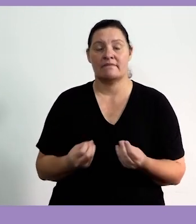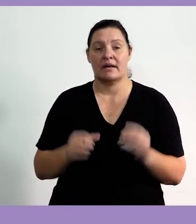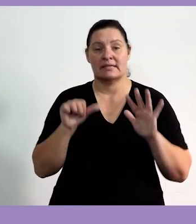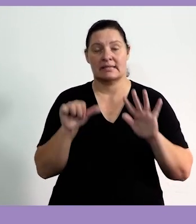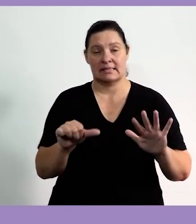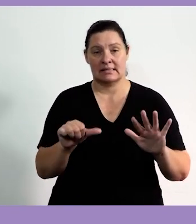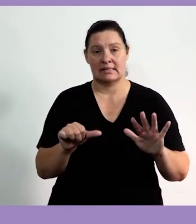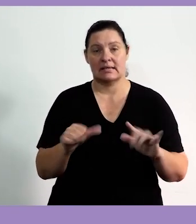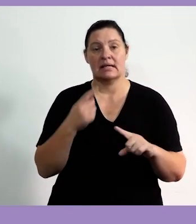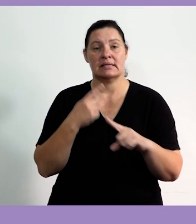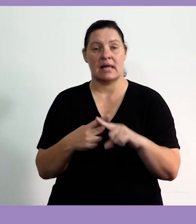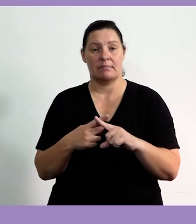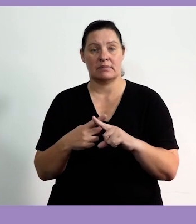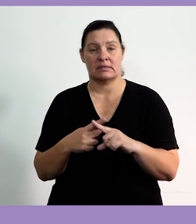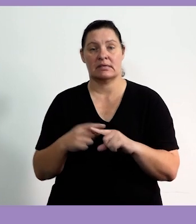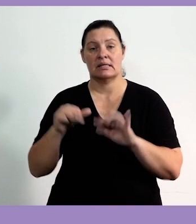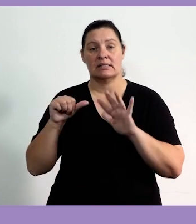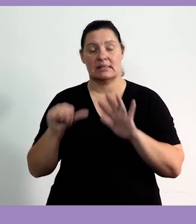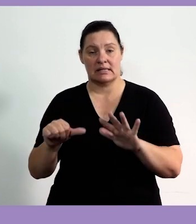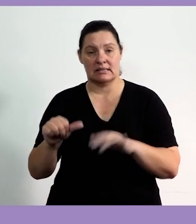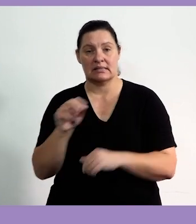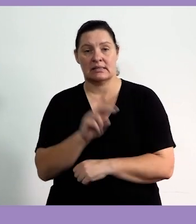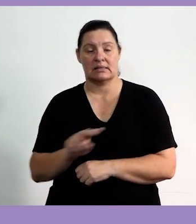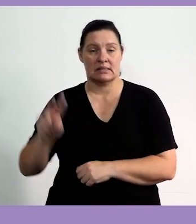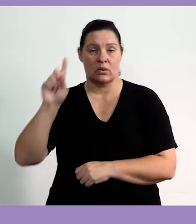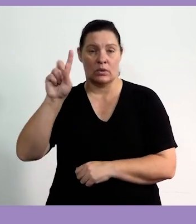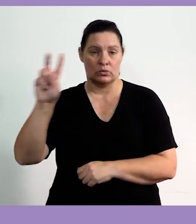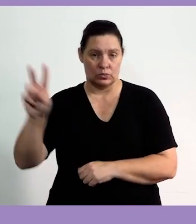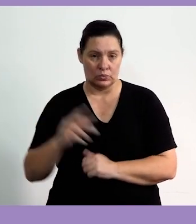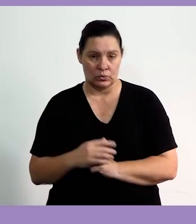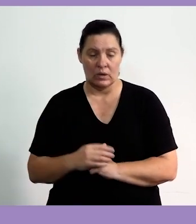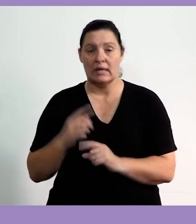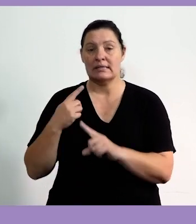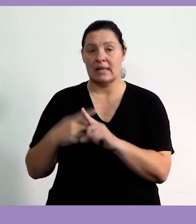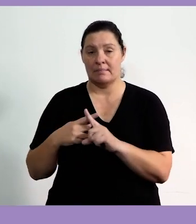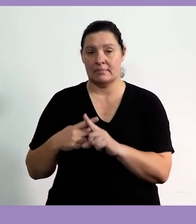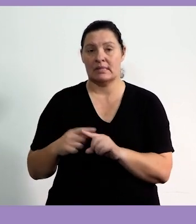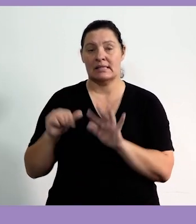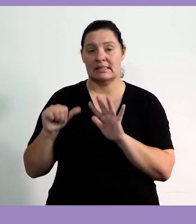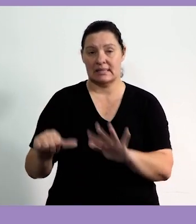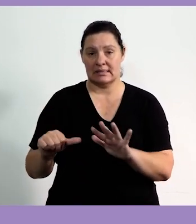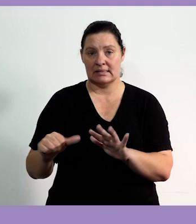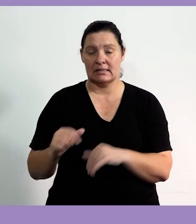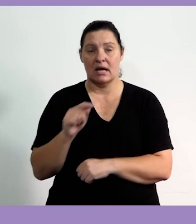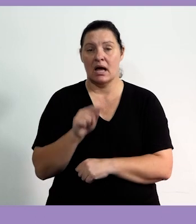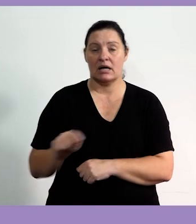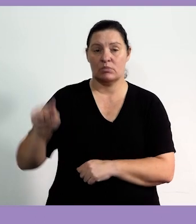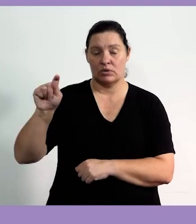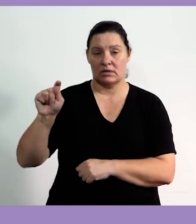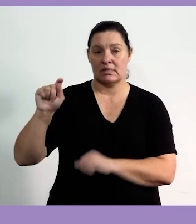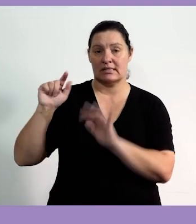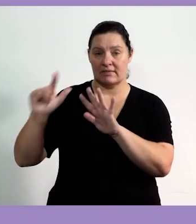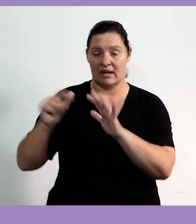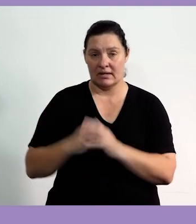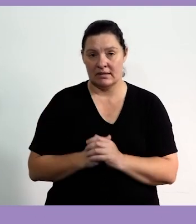here. We have 6 multiplied by 6 raised to the exponent 12 multiplied by 6